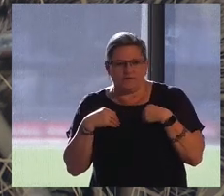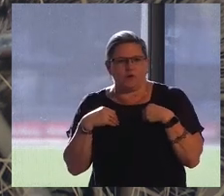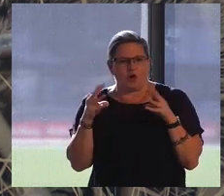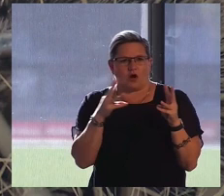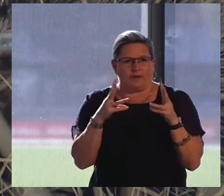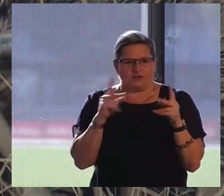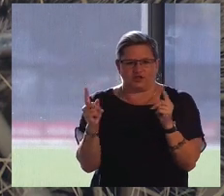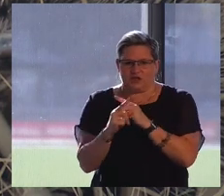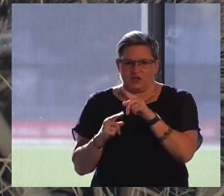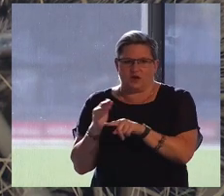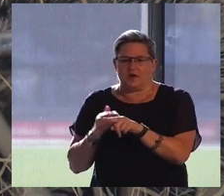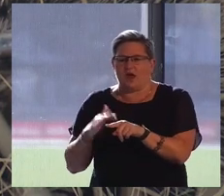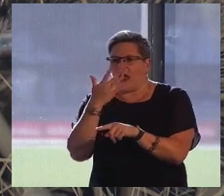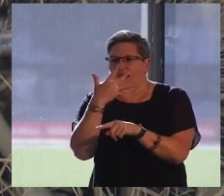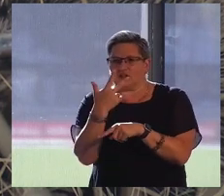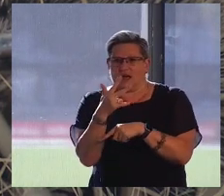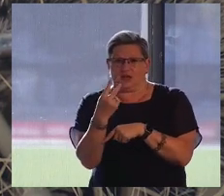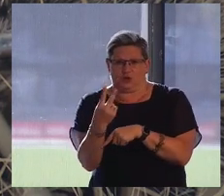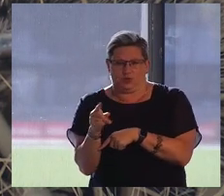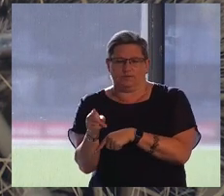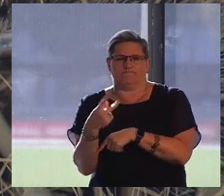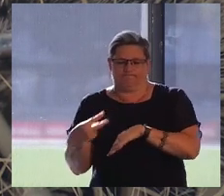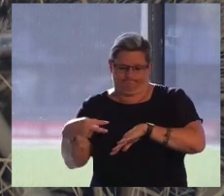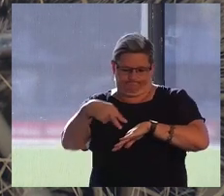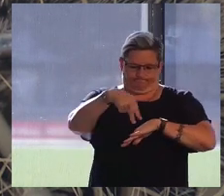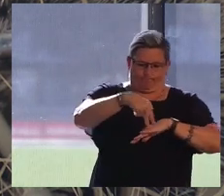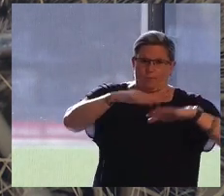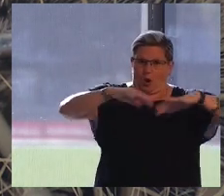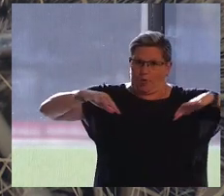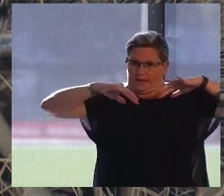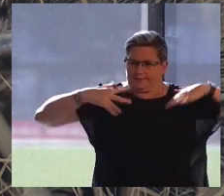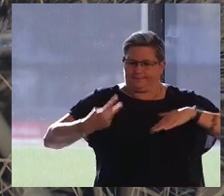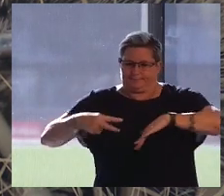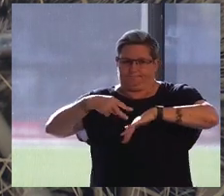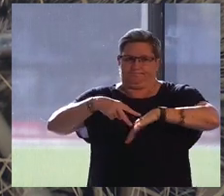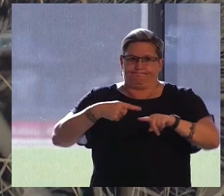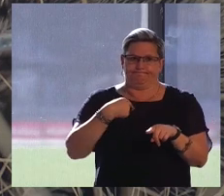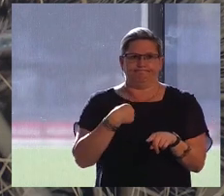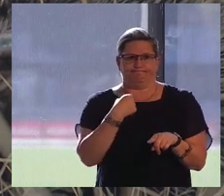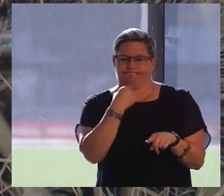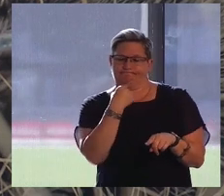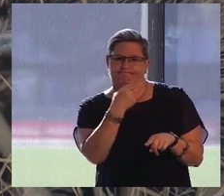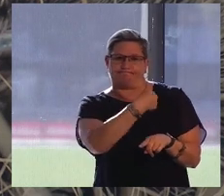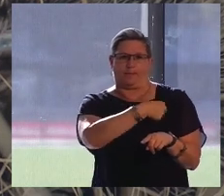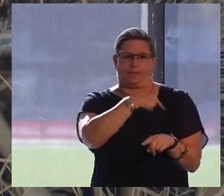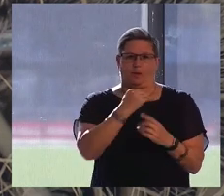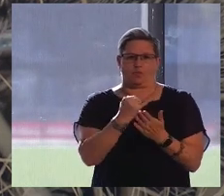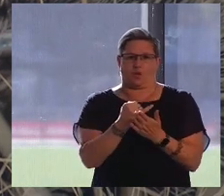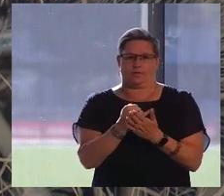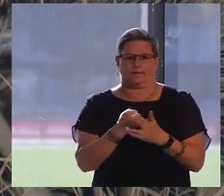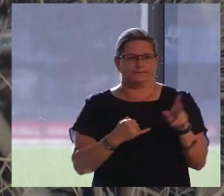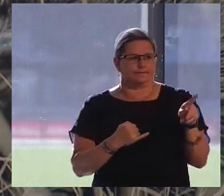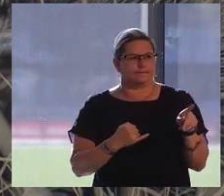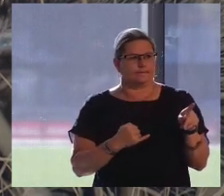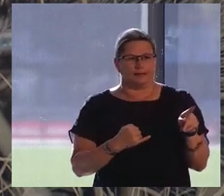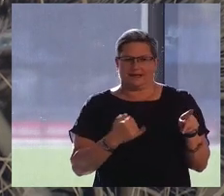old, he got up in State Parliament and made a speech saying he was wrong. He had listened to some scientists on the